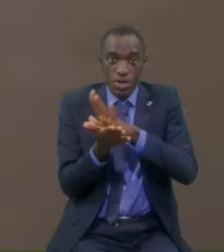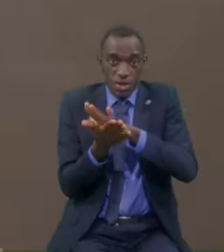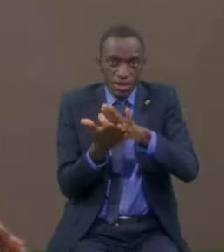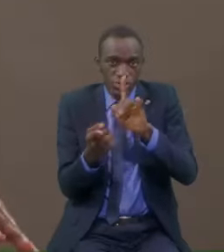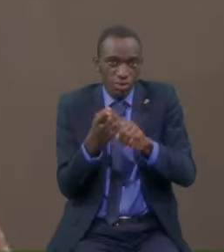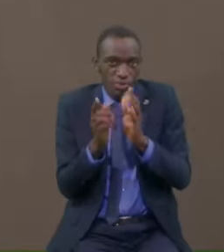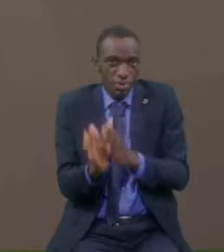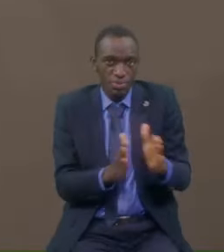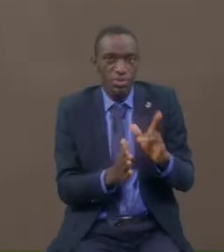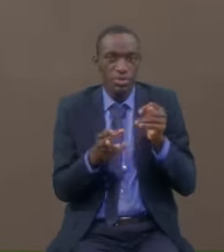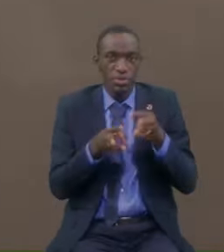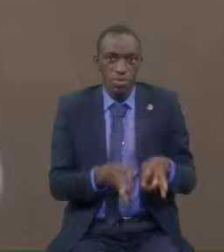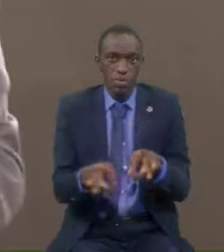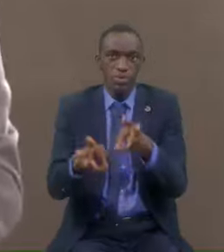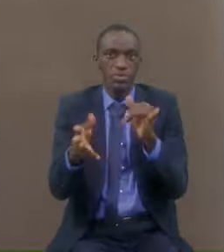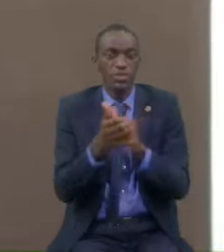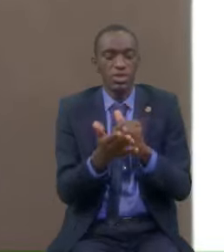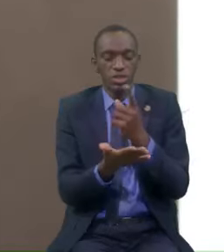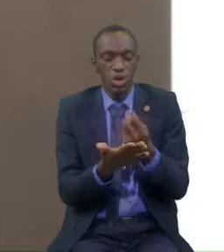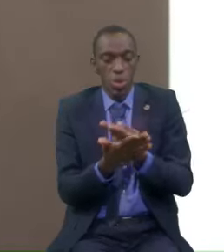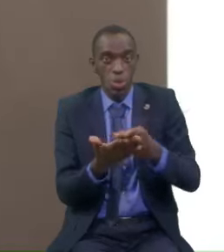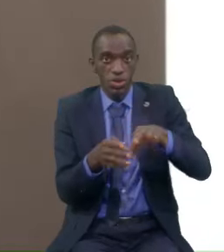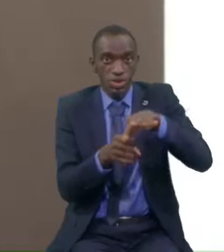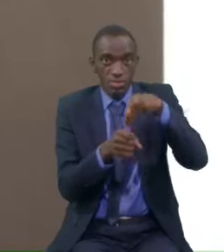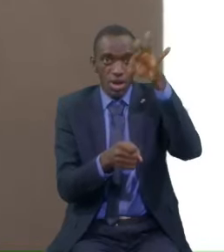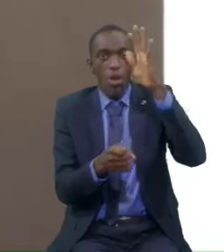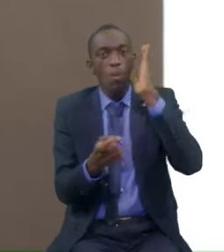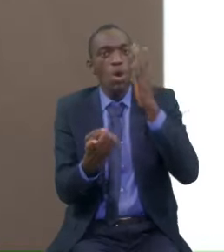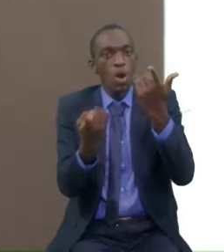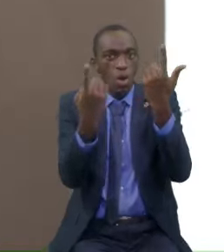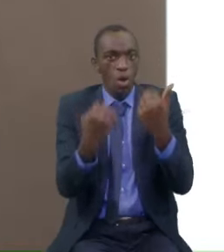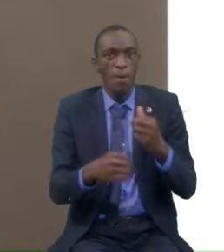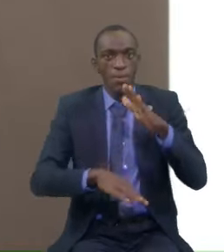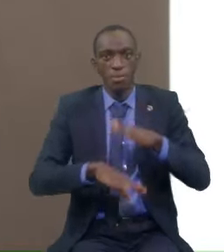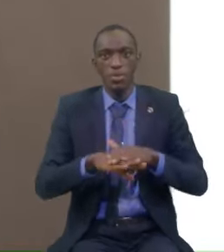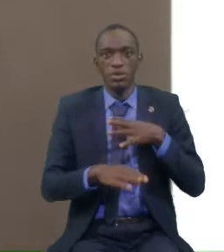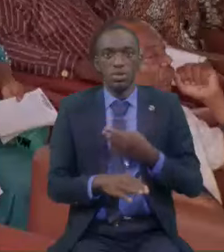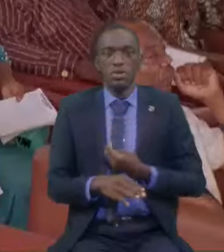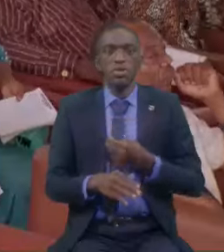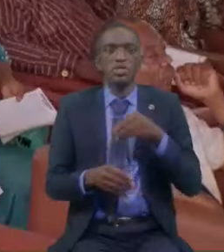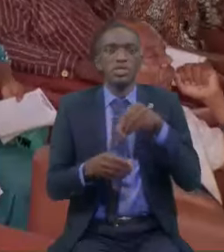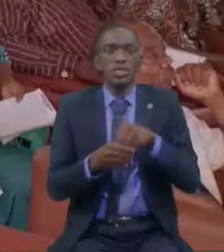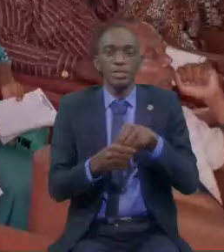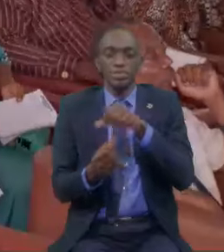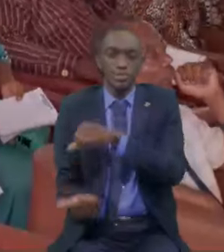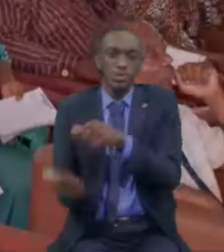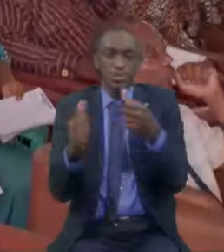will come upon us in a baptismal measure. And he will